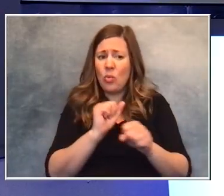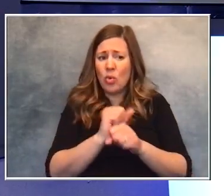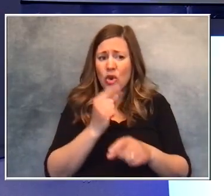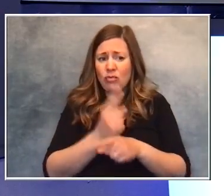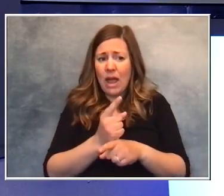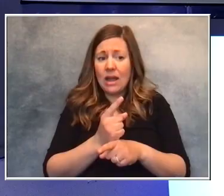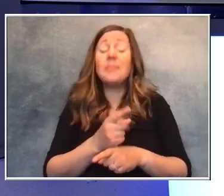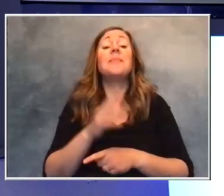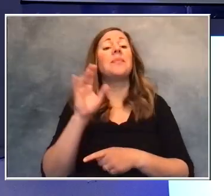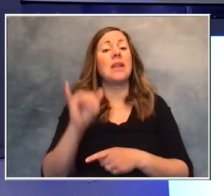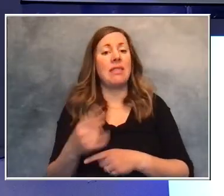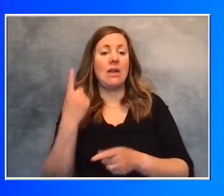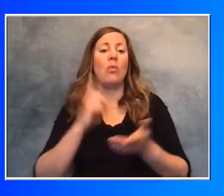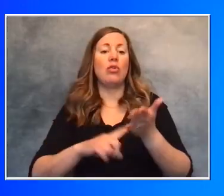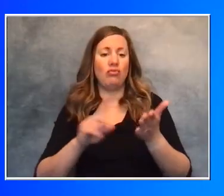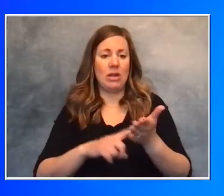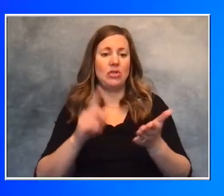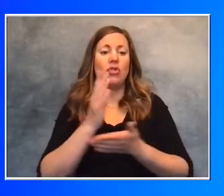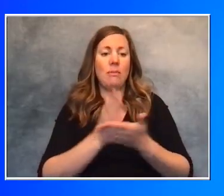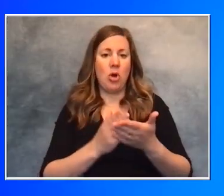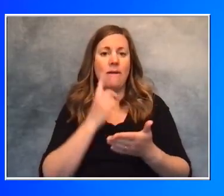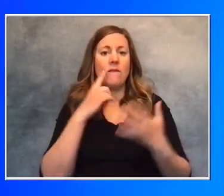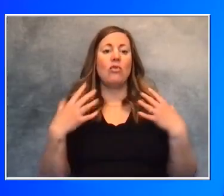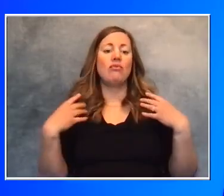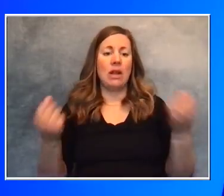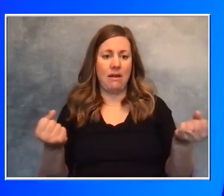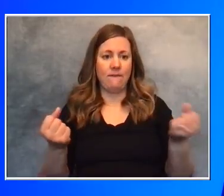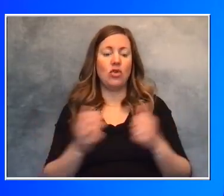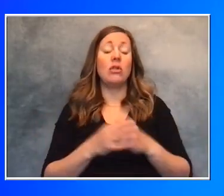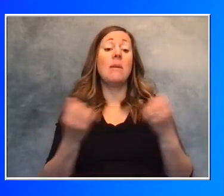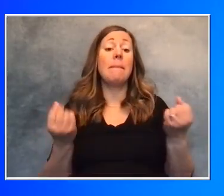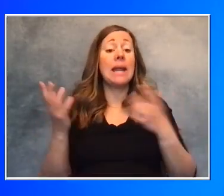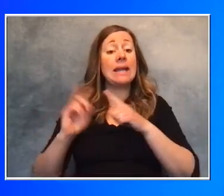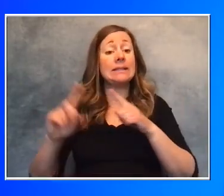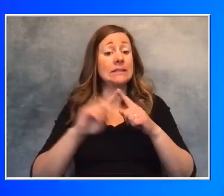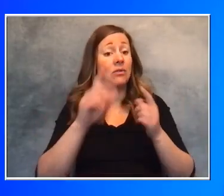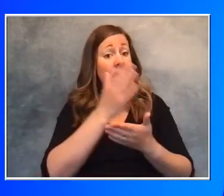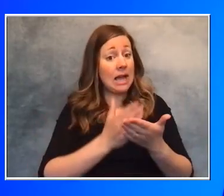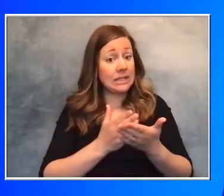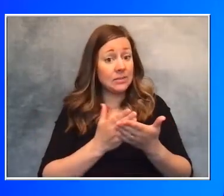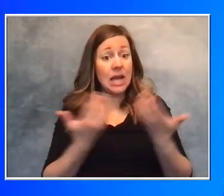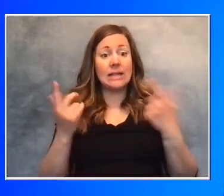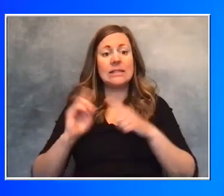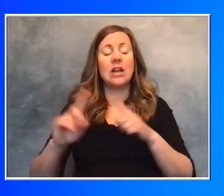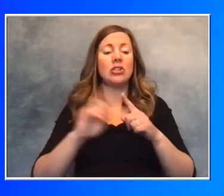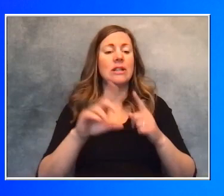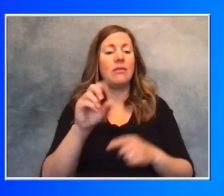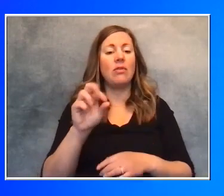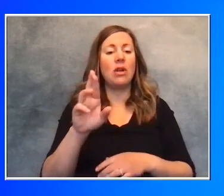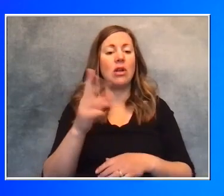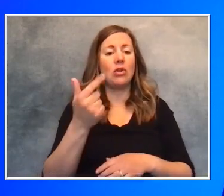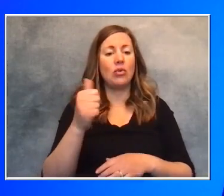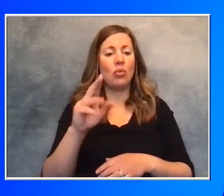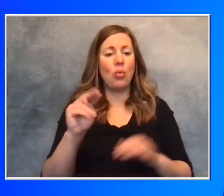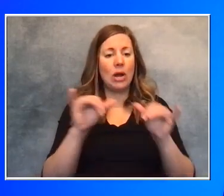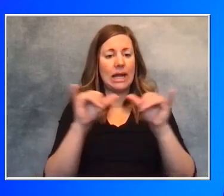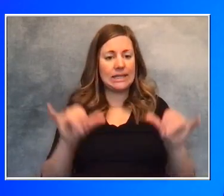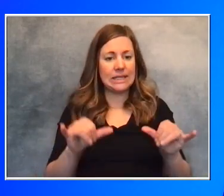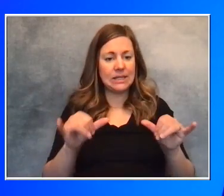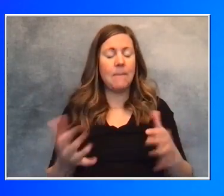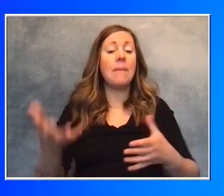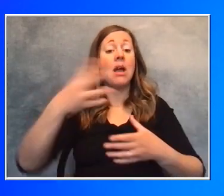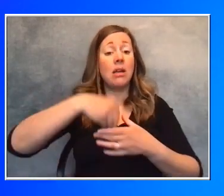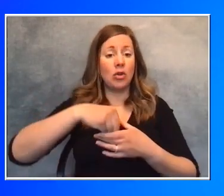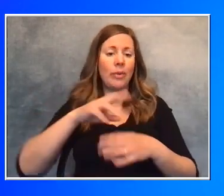being part of Recover. So we're looking at many different aspects, many different organ systems, including of course,